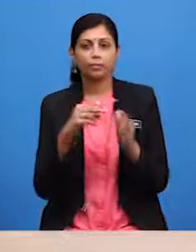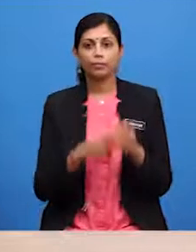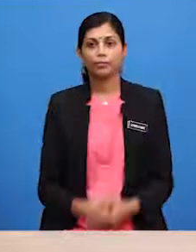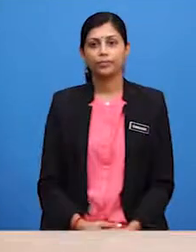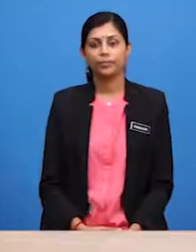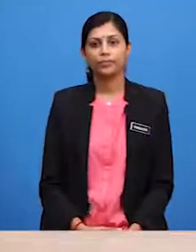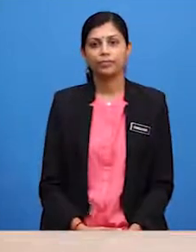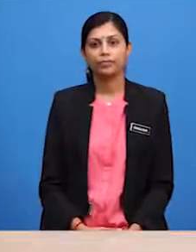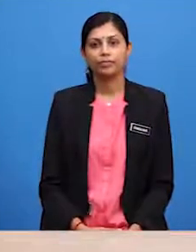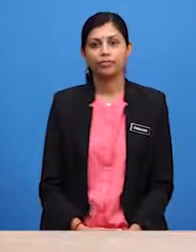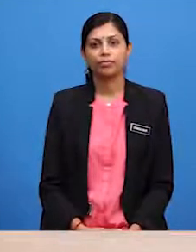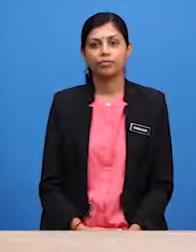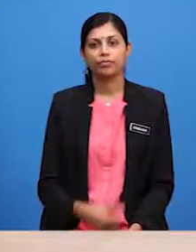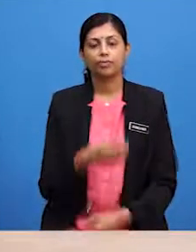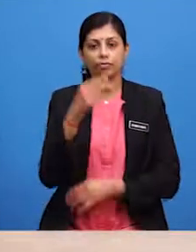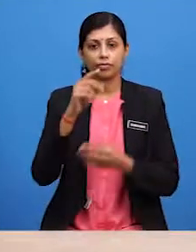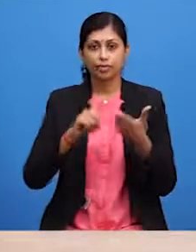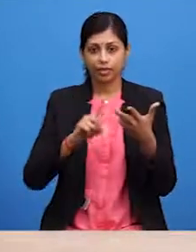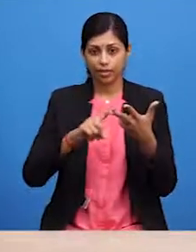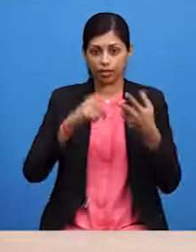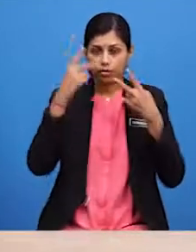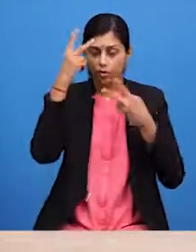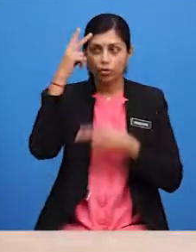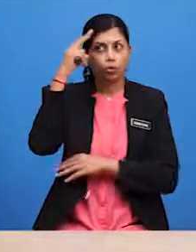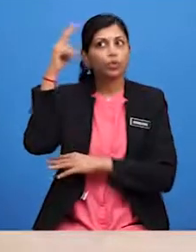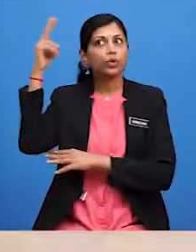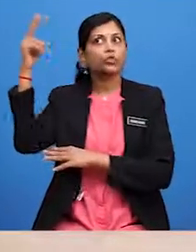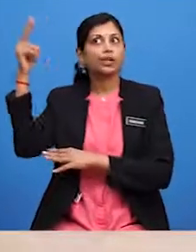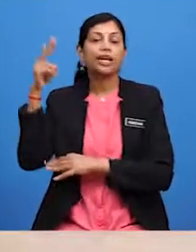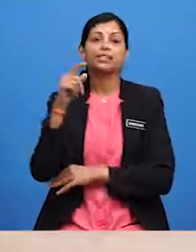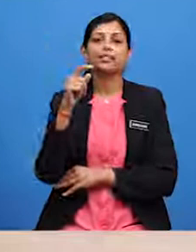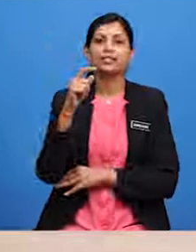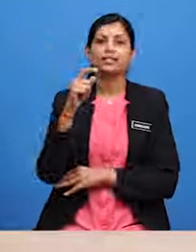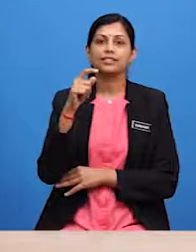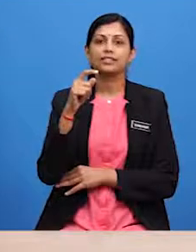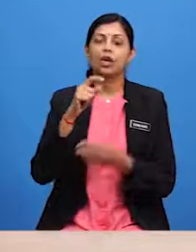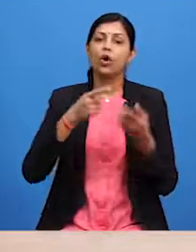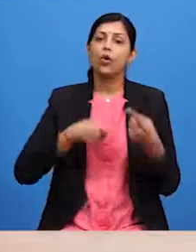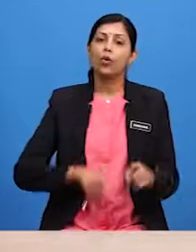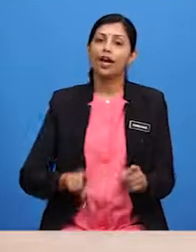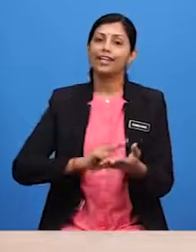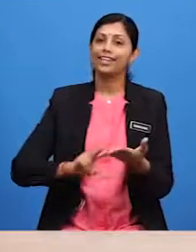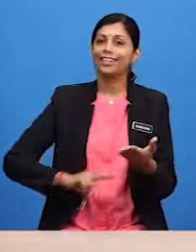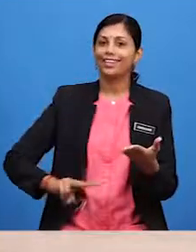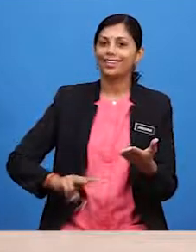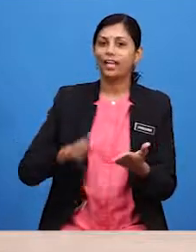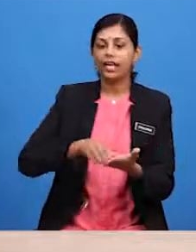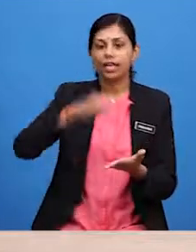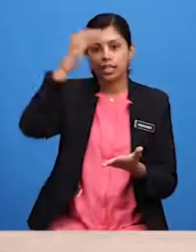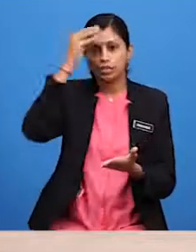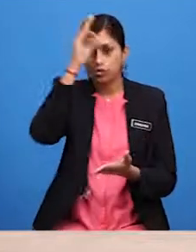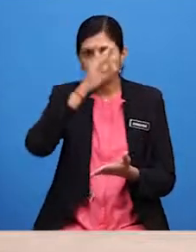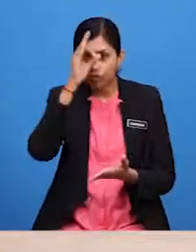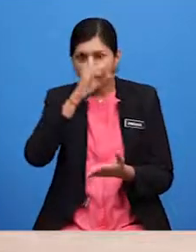and visualize the text while reading and learn to find the words related to the